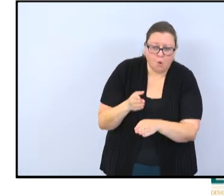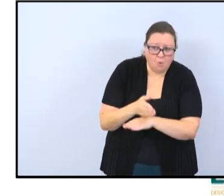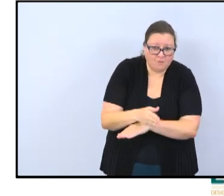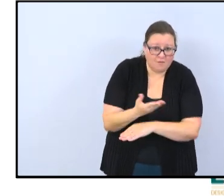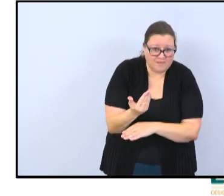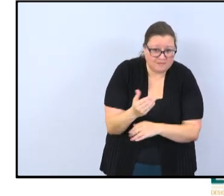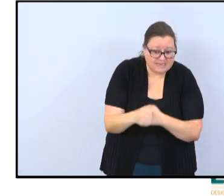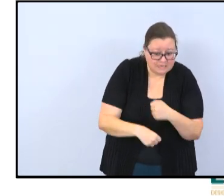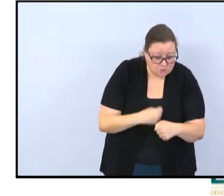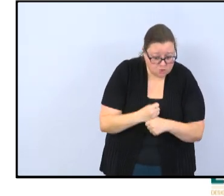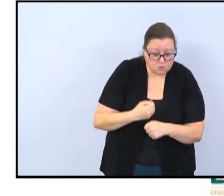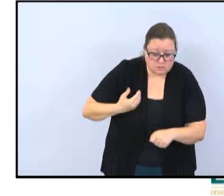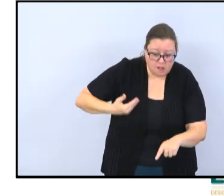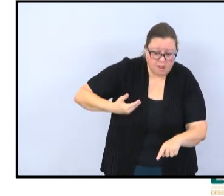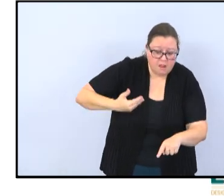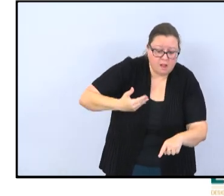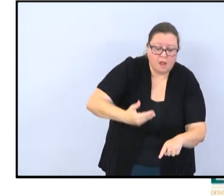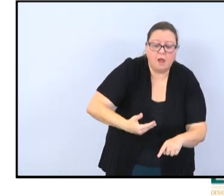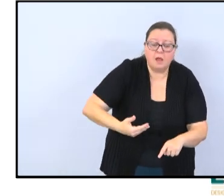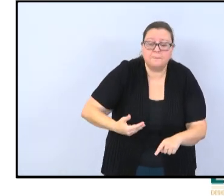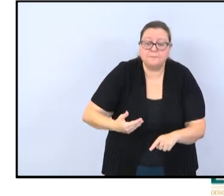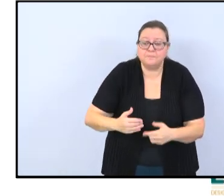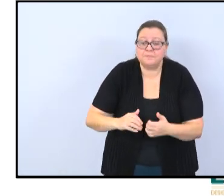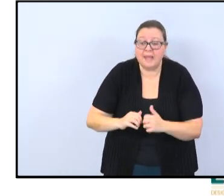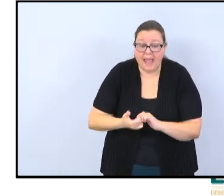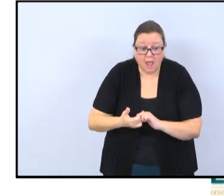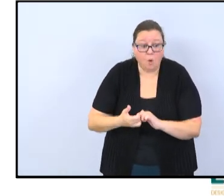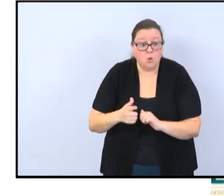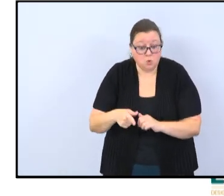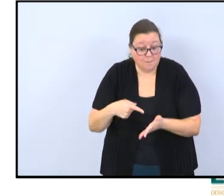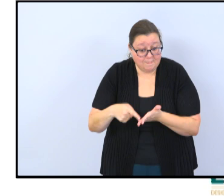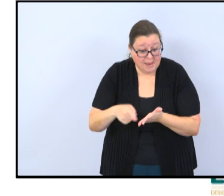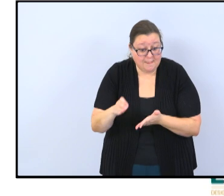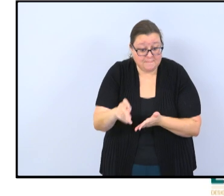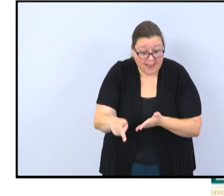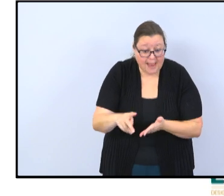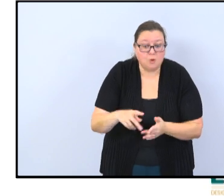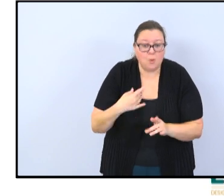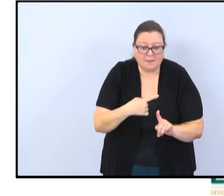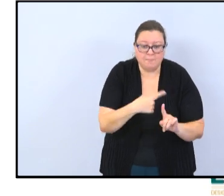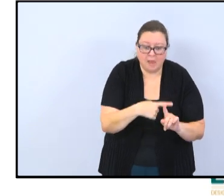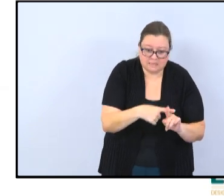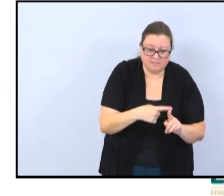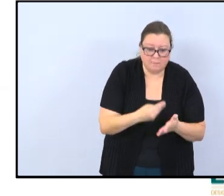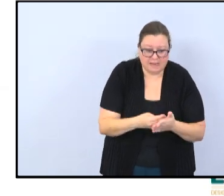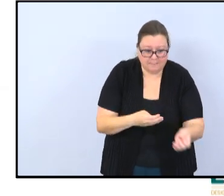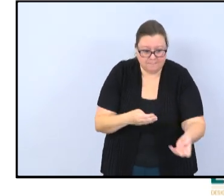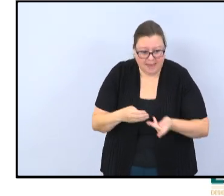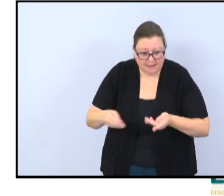will be structured in a way that you get positive cash flow from the energy savings.